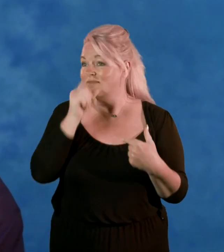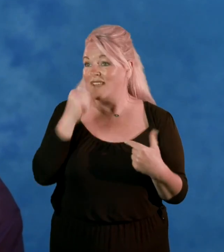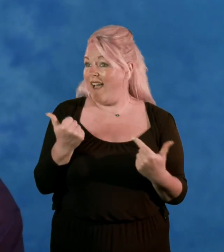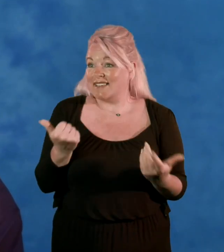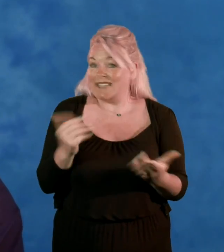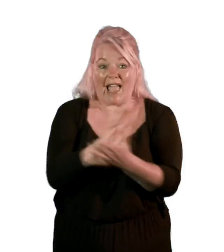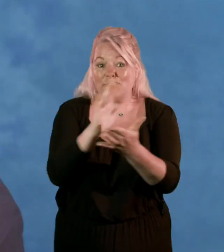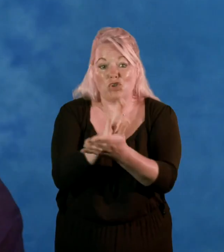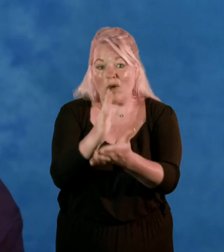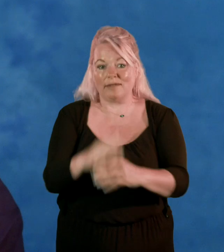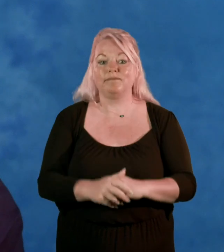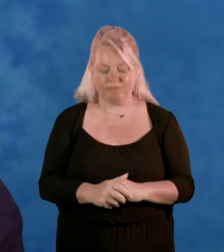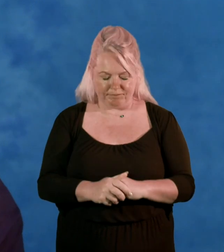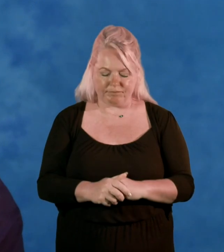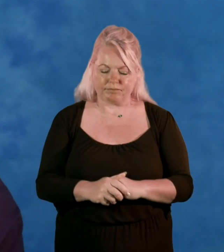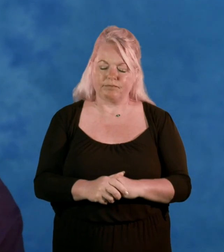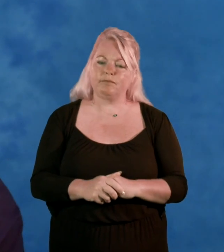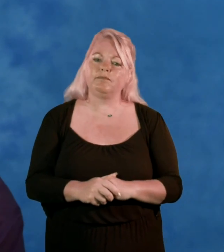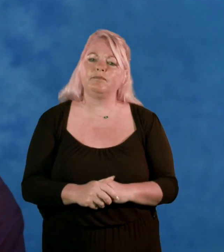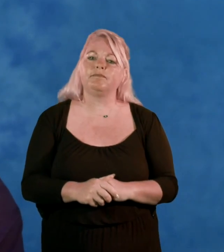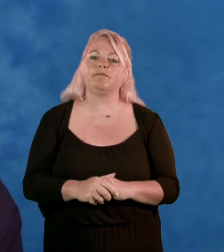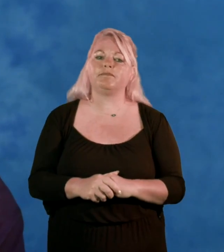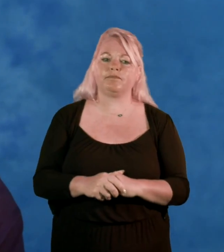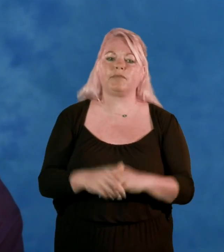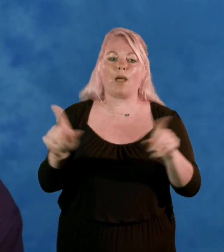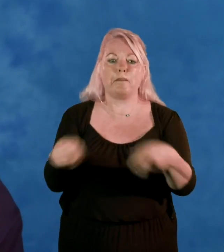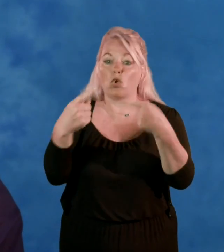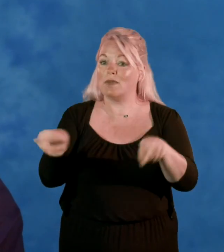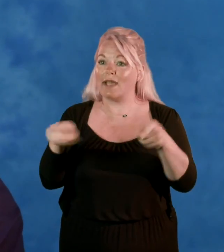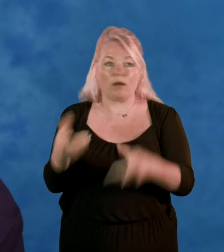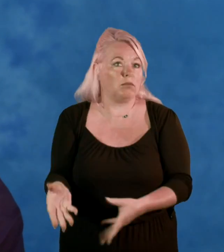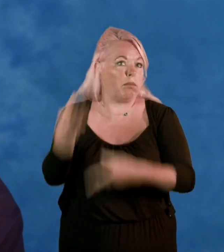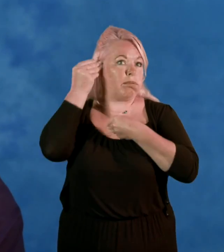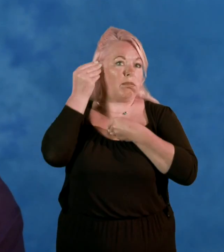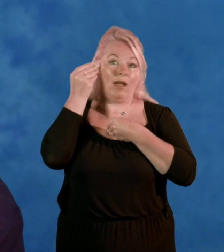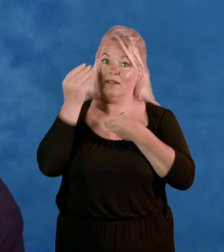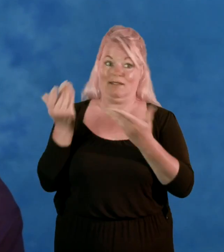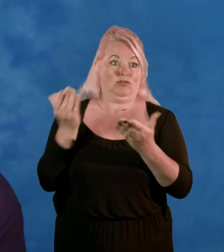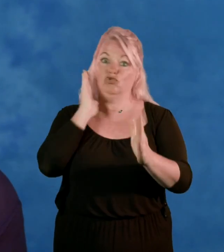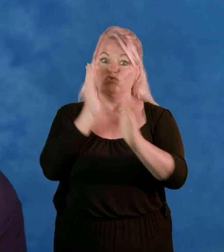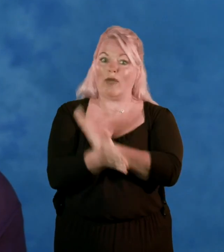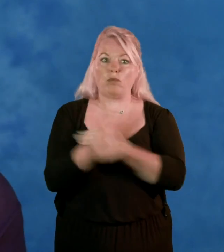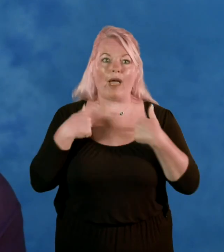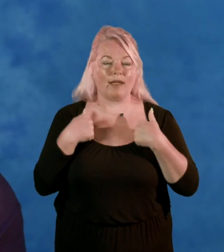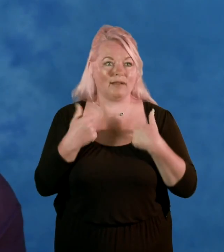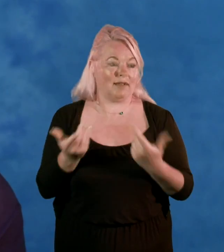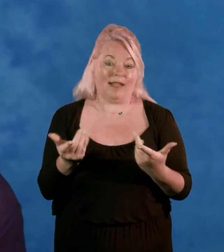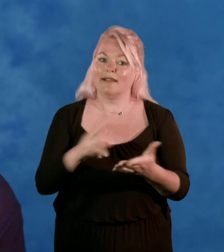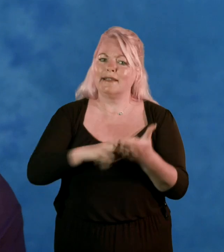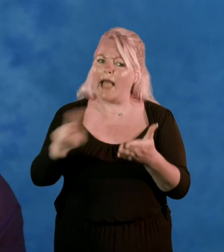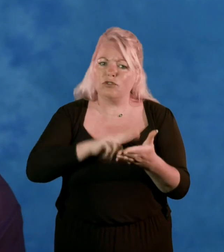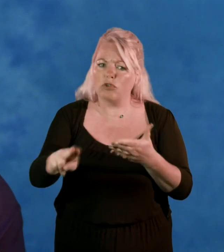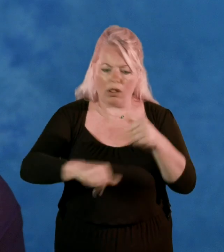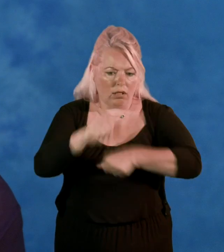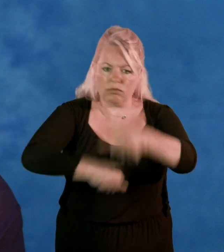and I'm enjoying it. I picked up music straight away, and it was quite natural from